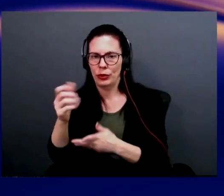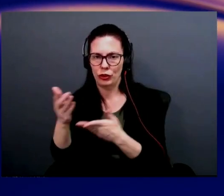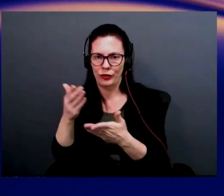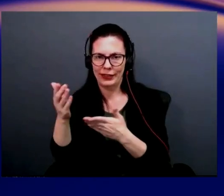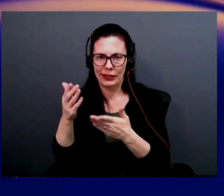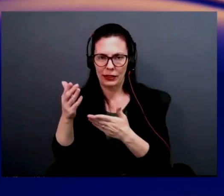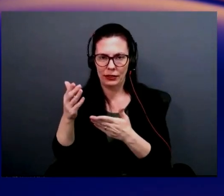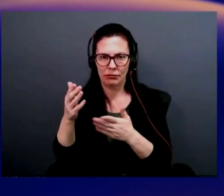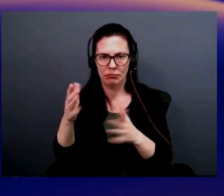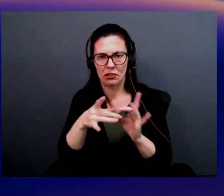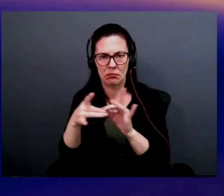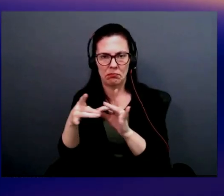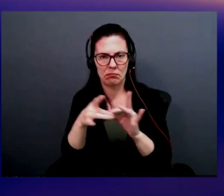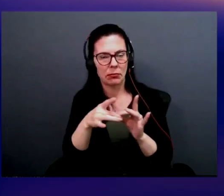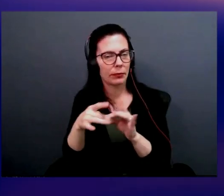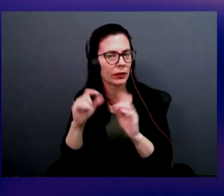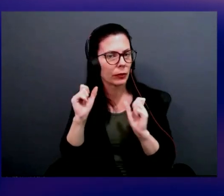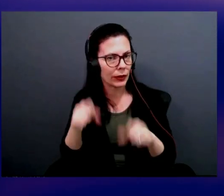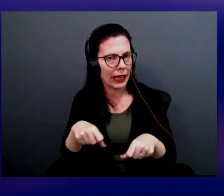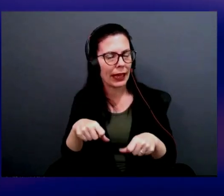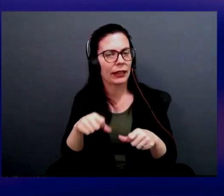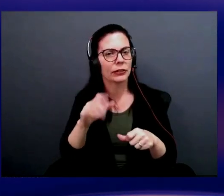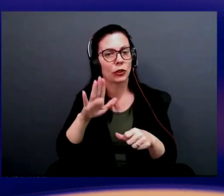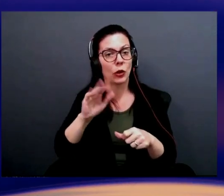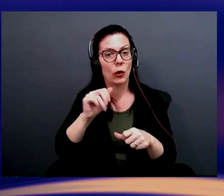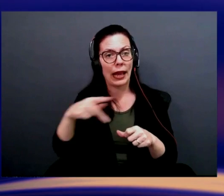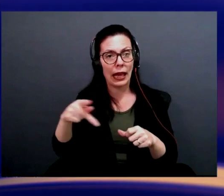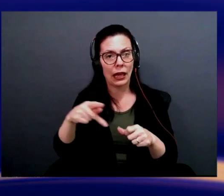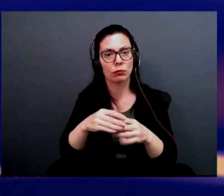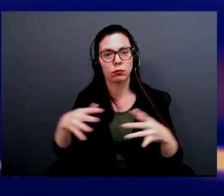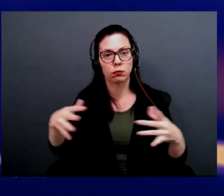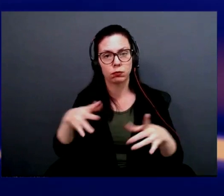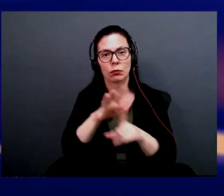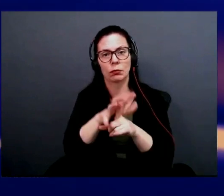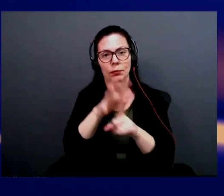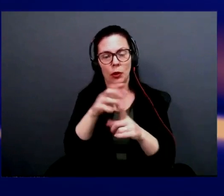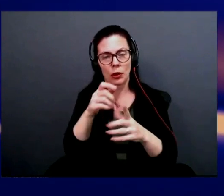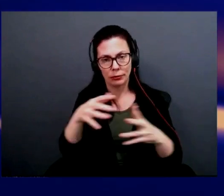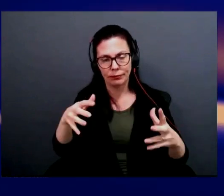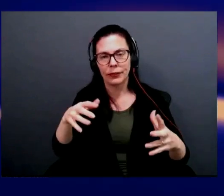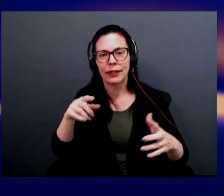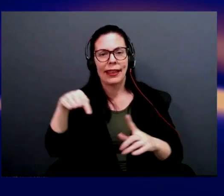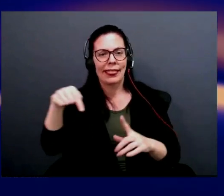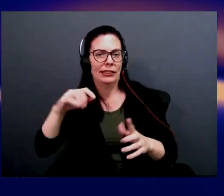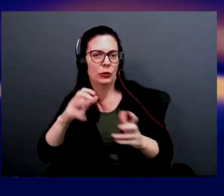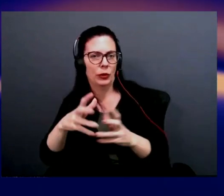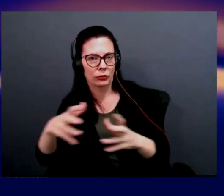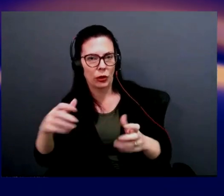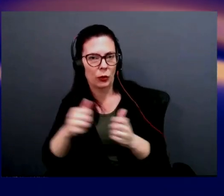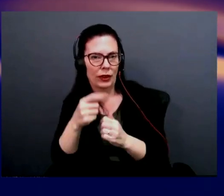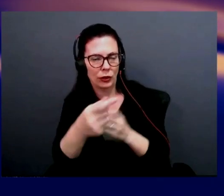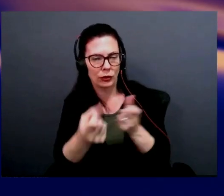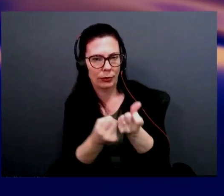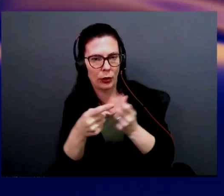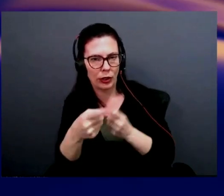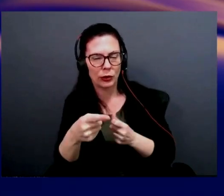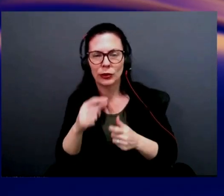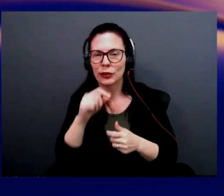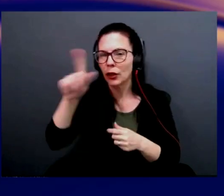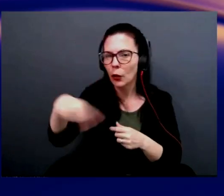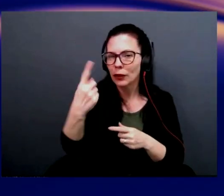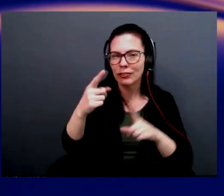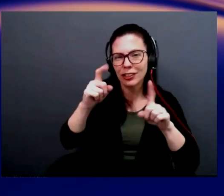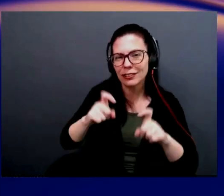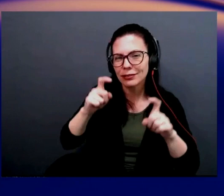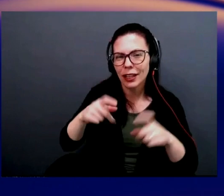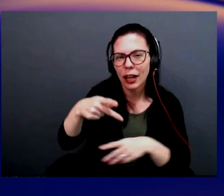that. So it can grow with your application and kind of grow as you grow. It's not just this thing that's only used for prototyping or anything. Right. Totally.